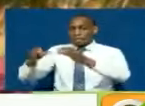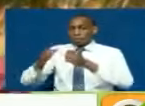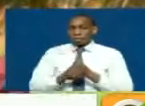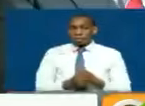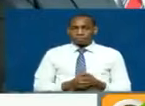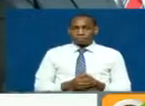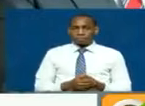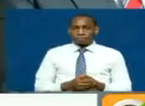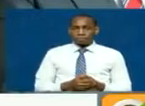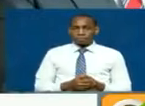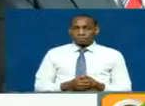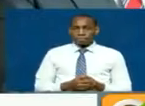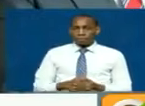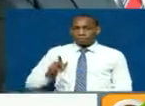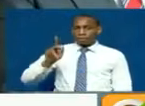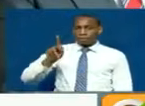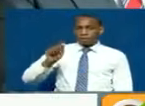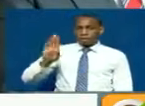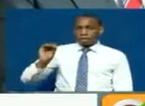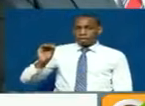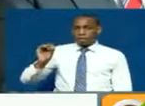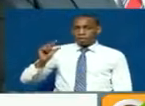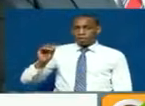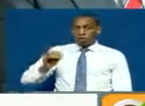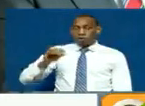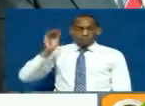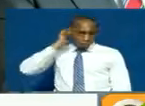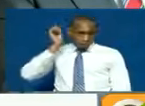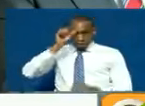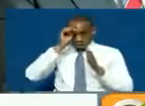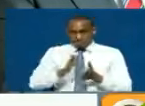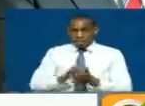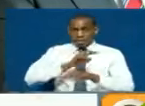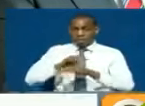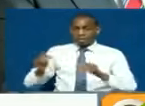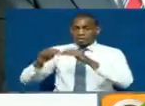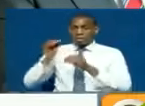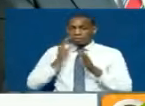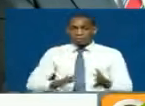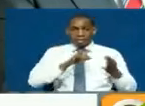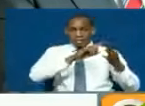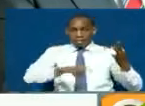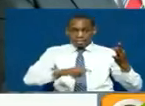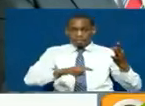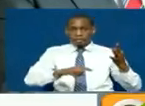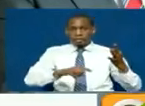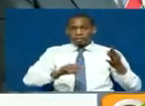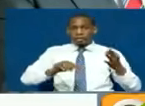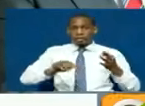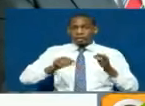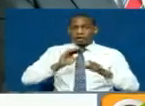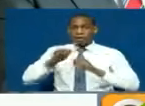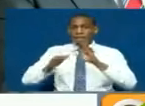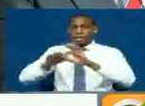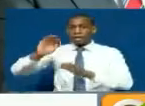what happened last time. Kabogo, Murang'a Governor Mwangi wa Iria, and National Assembly Speaker Justin Muturi, who hail from the